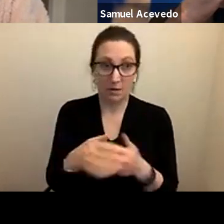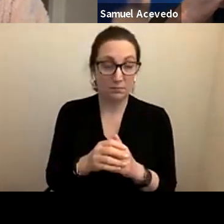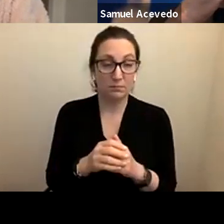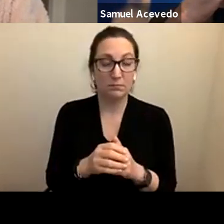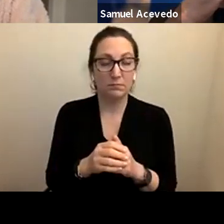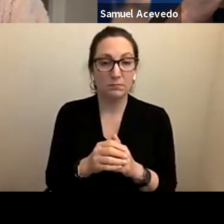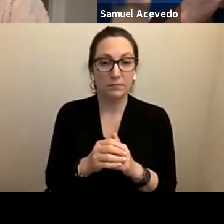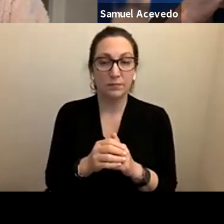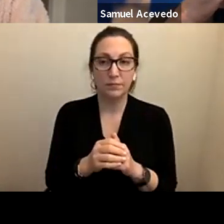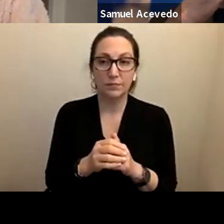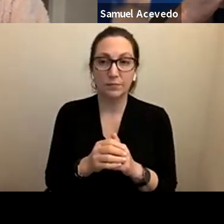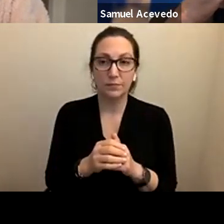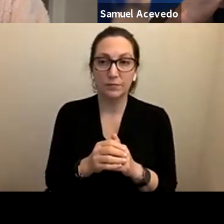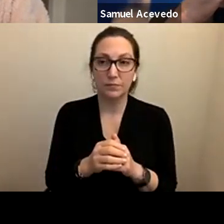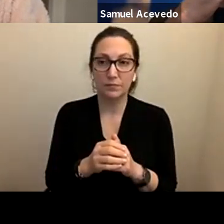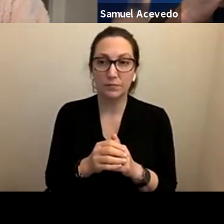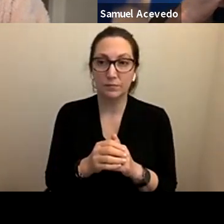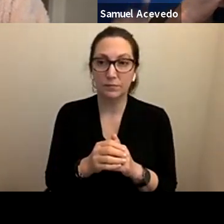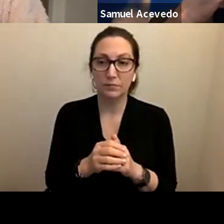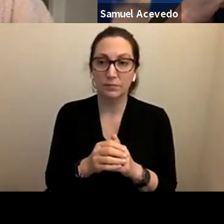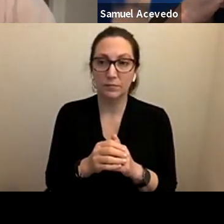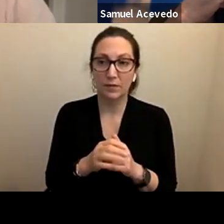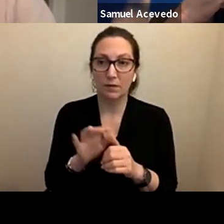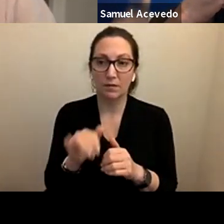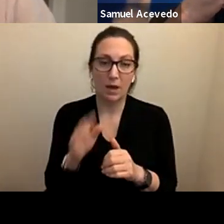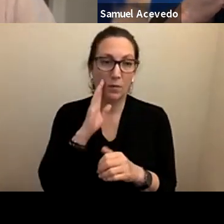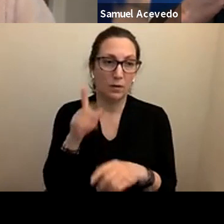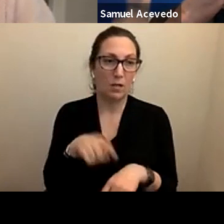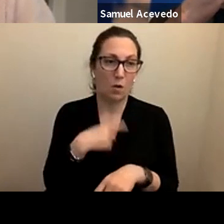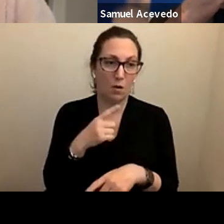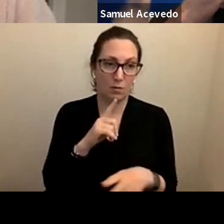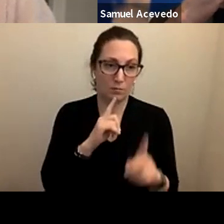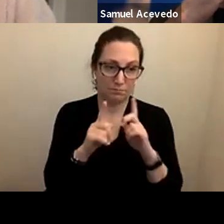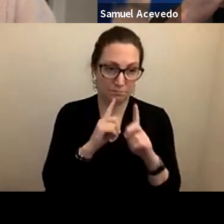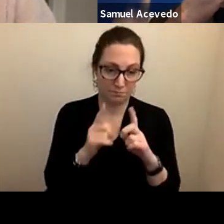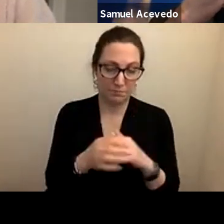folks, knowing that it will likely be a long conversation.